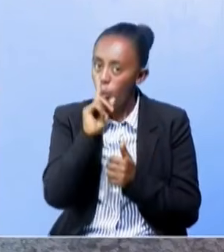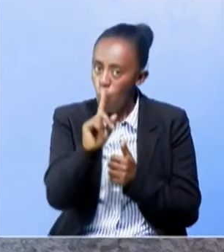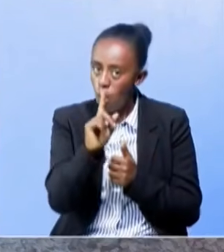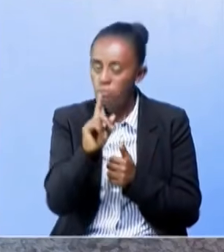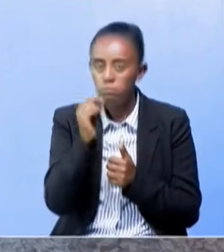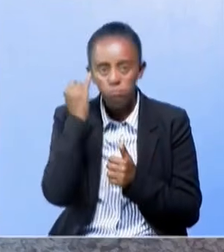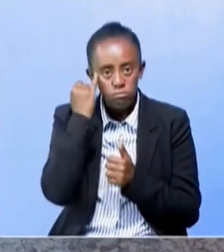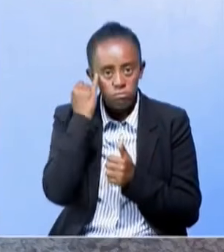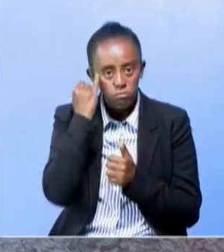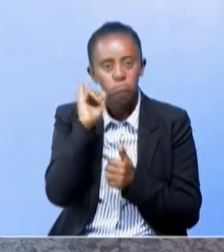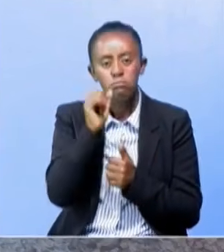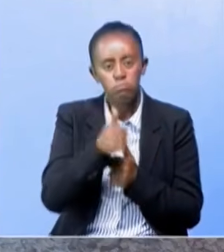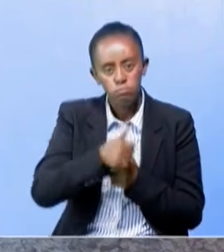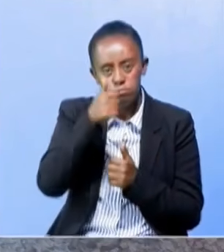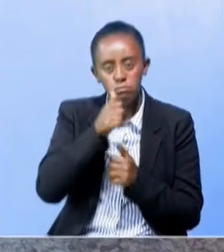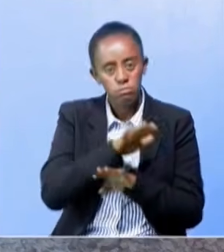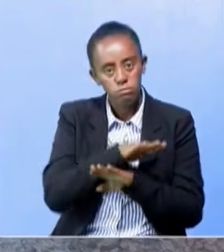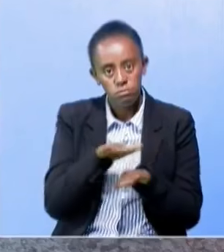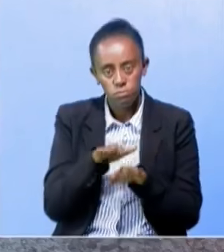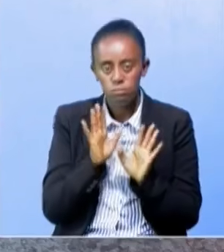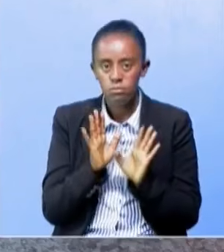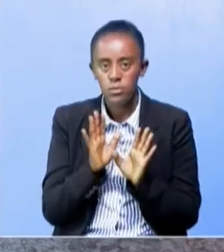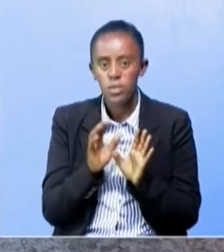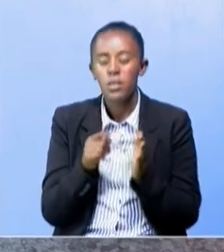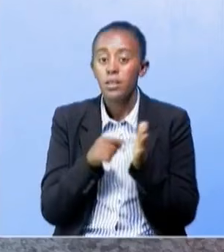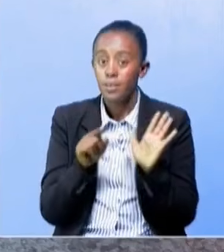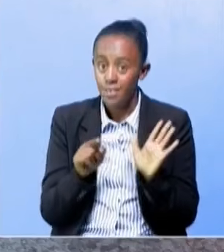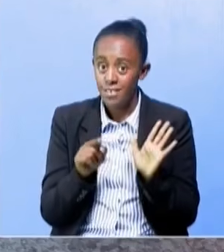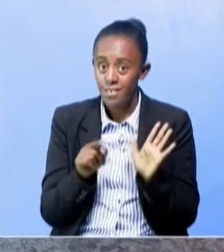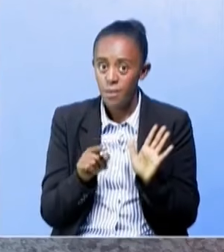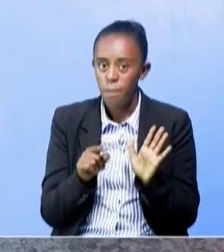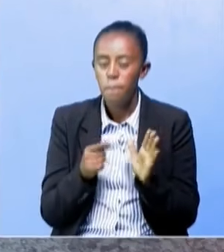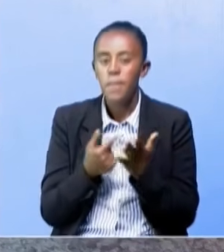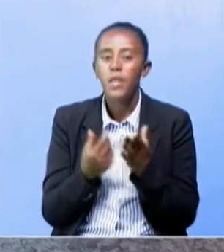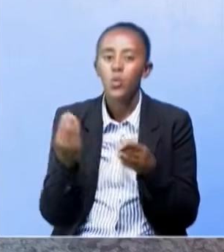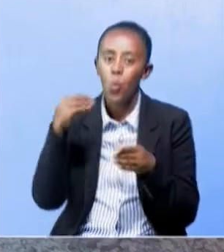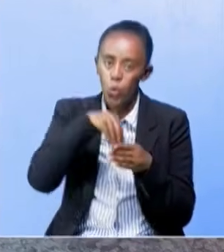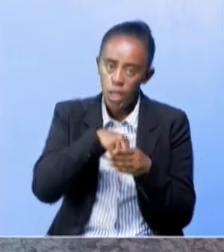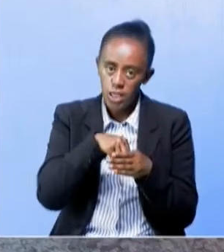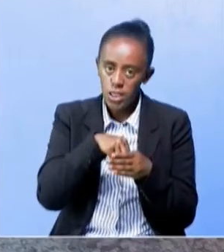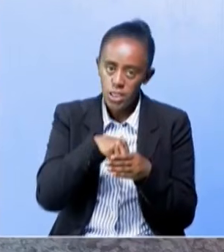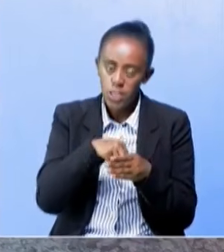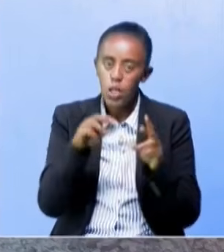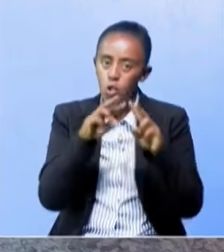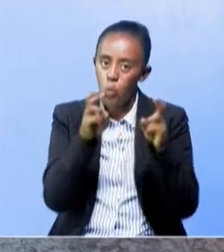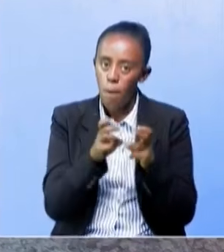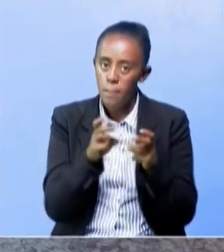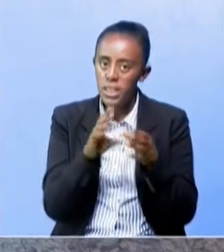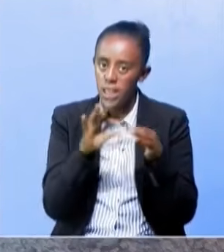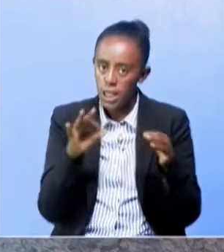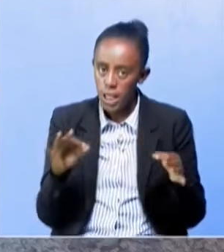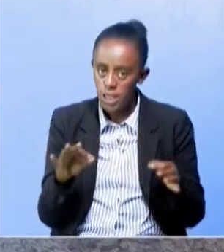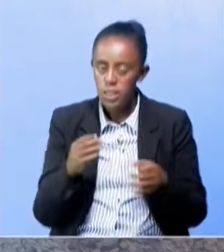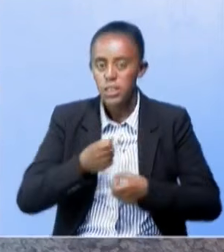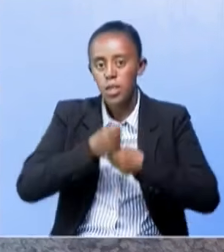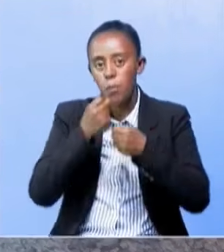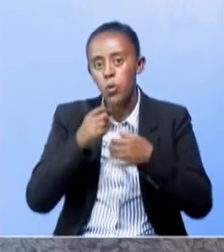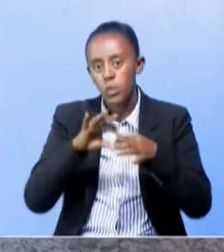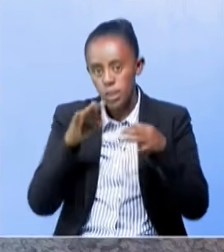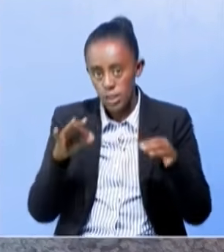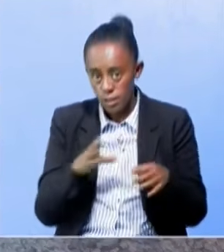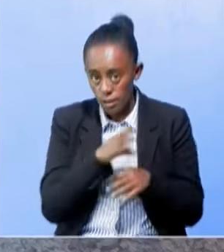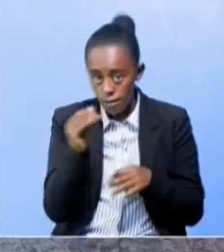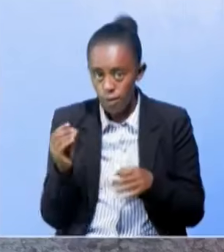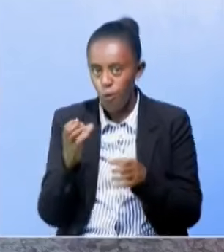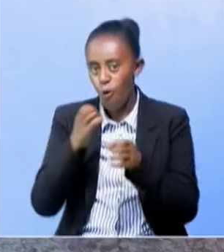one main idea. Is it clear? And also, it contains topic sentence, supporting